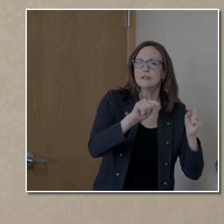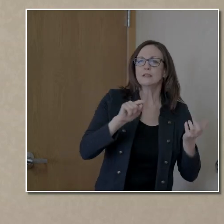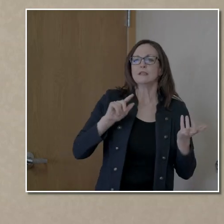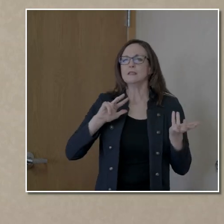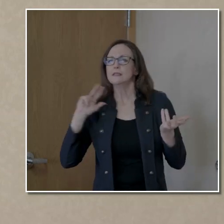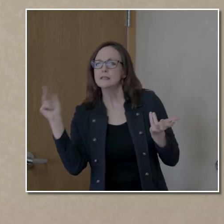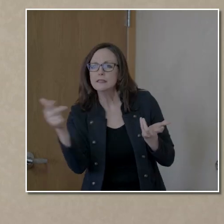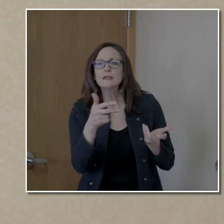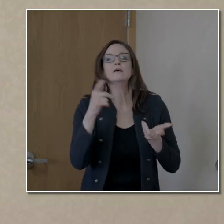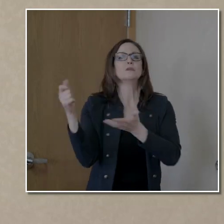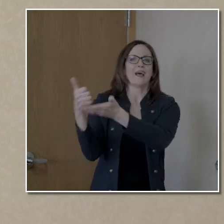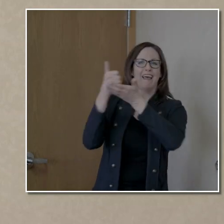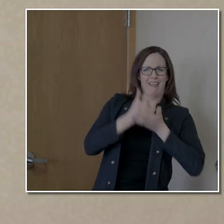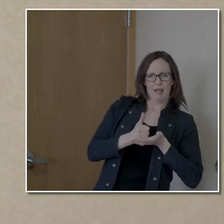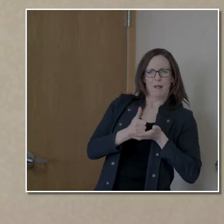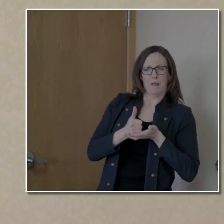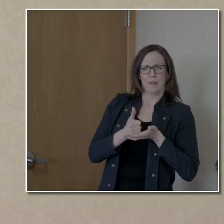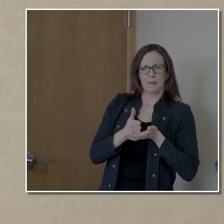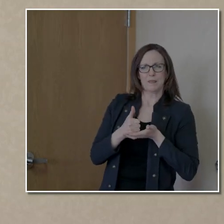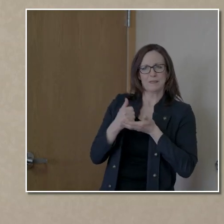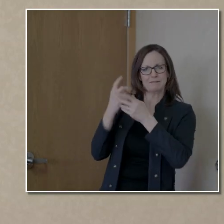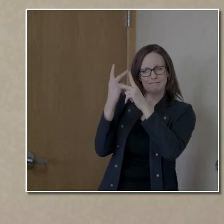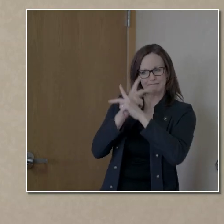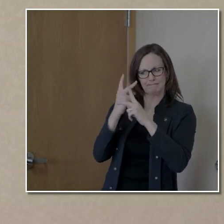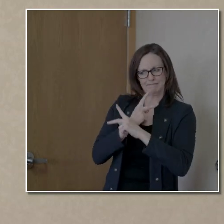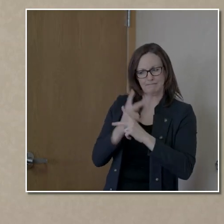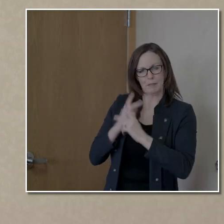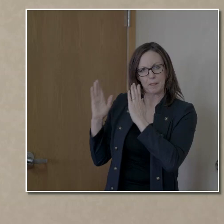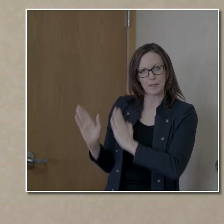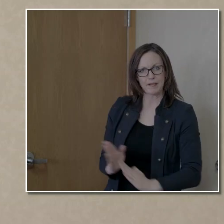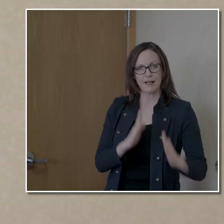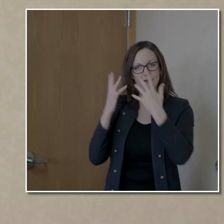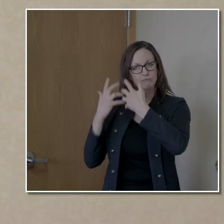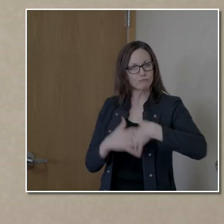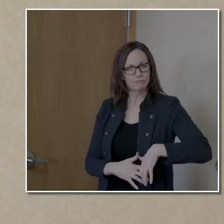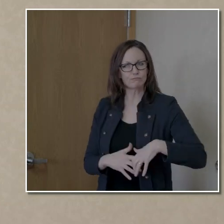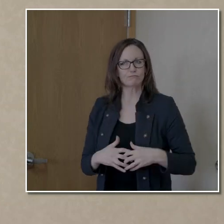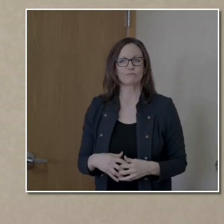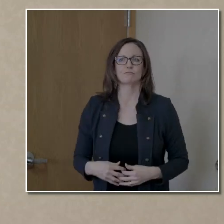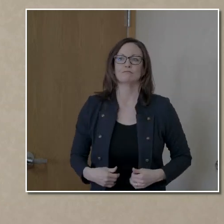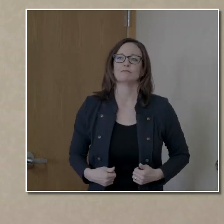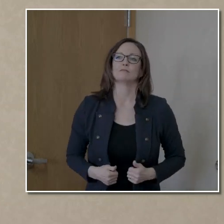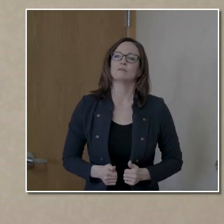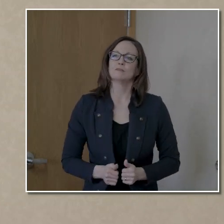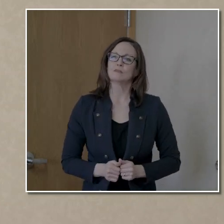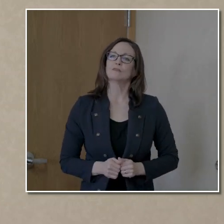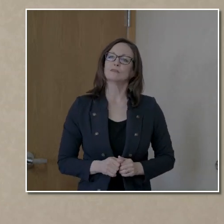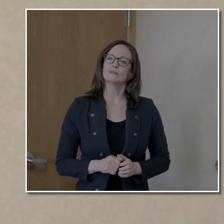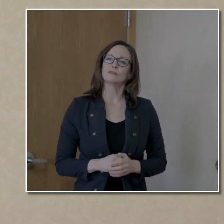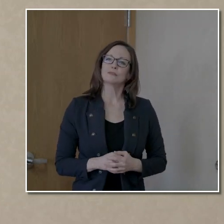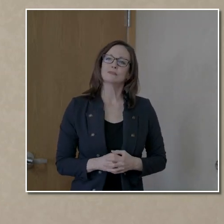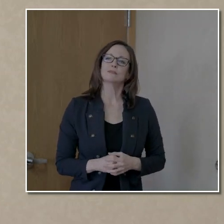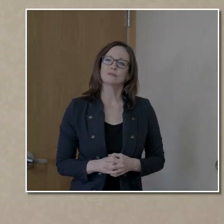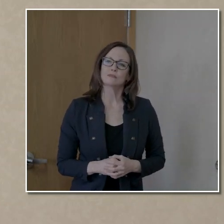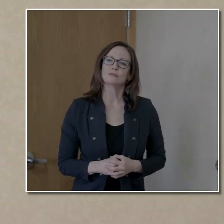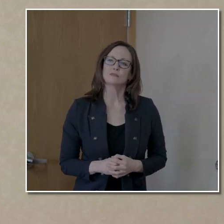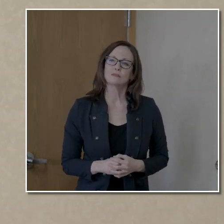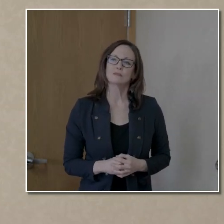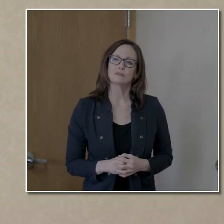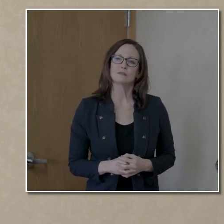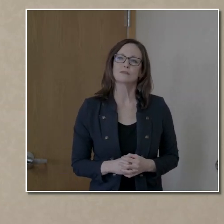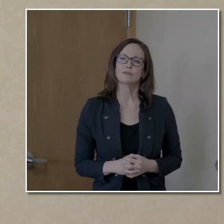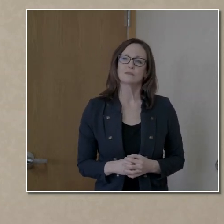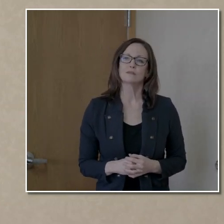capacity. When outbreaks have hit long-term care facilities, as the one that General Knapp